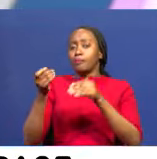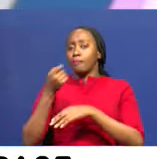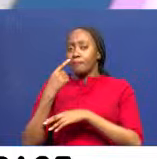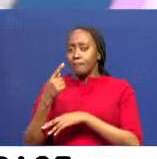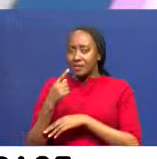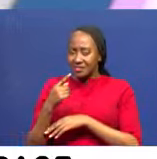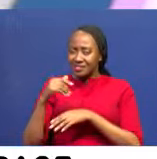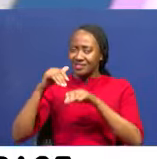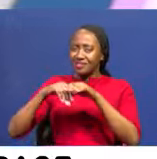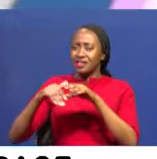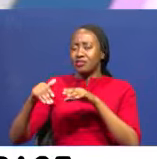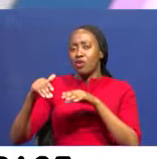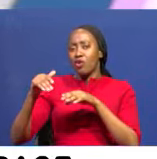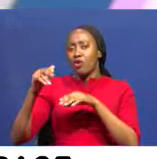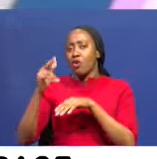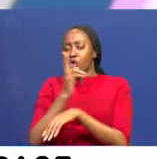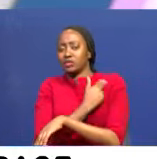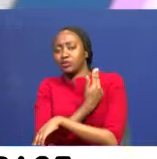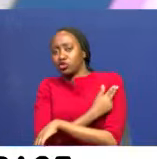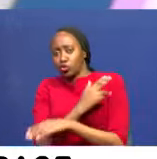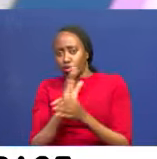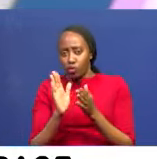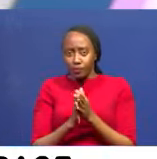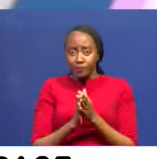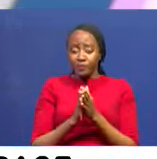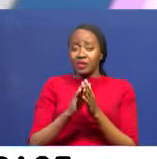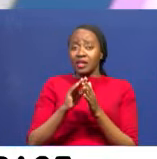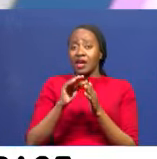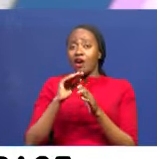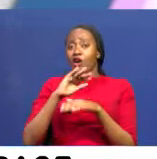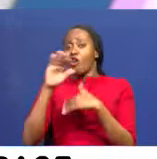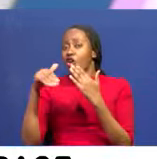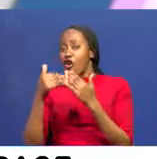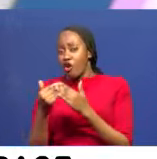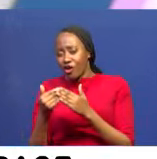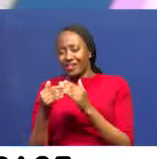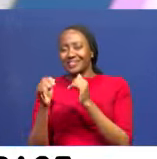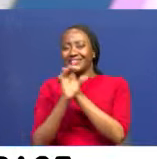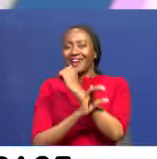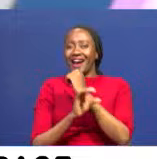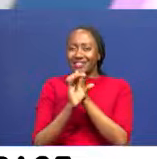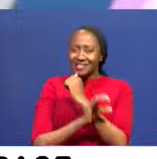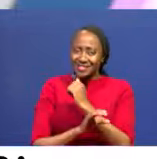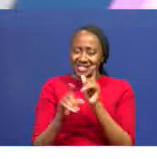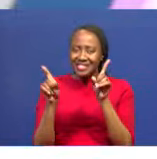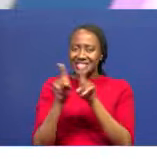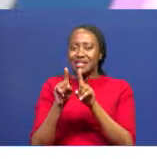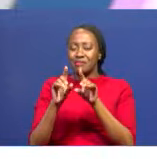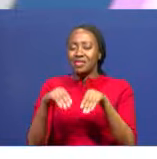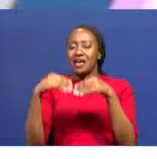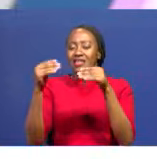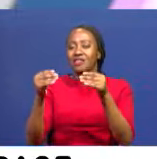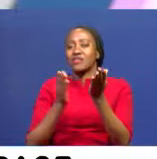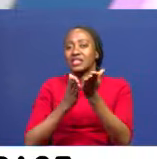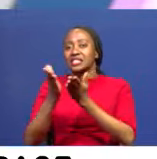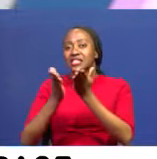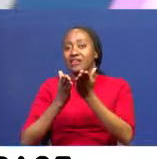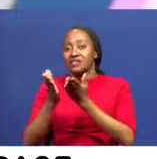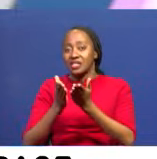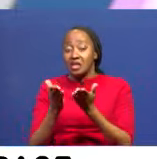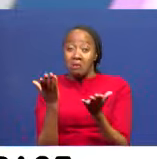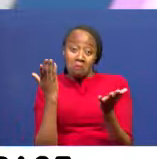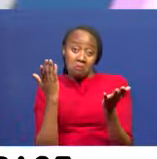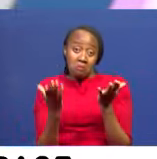hospitals. We have pharmacists across all the chains across the country, and they're offering their services, whether it is